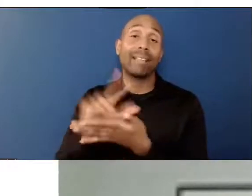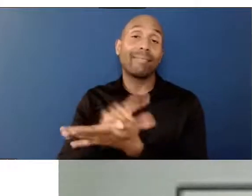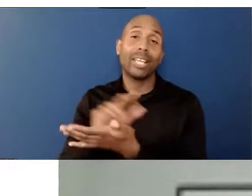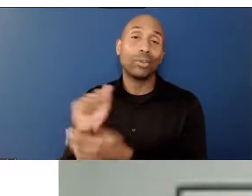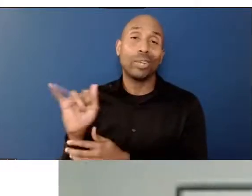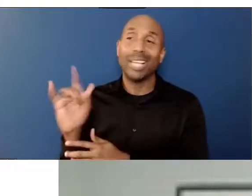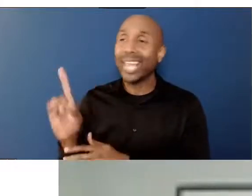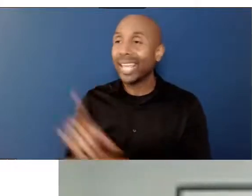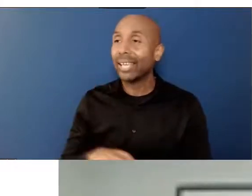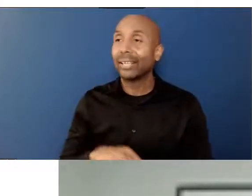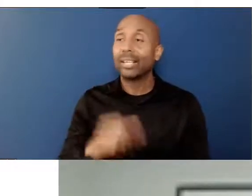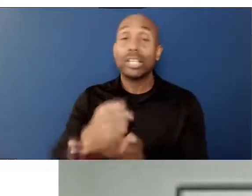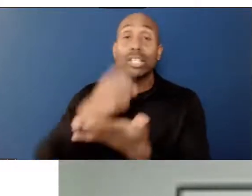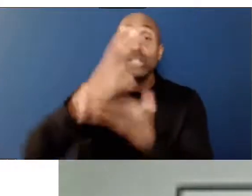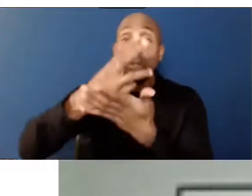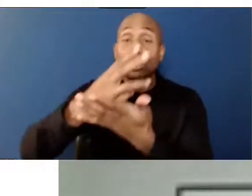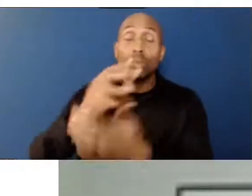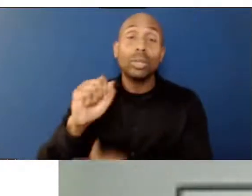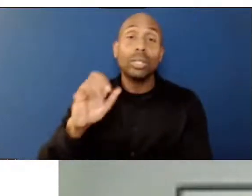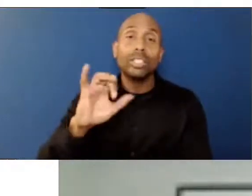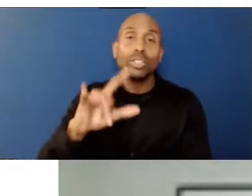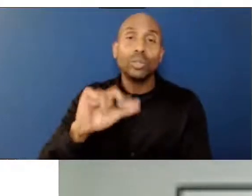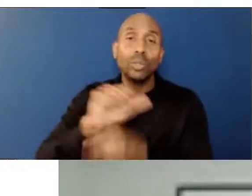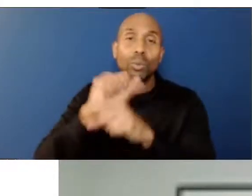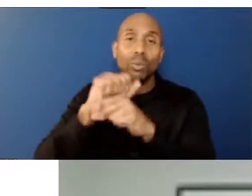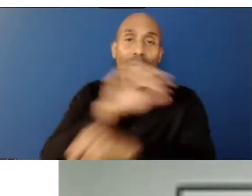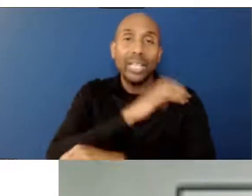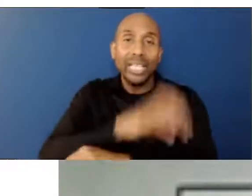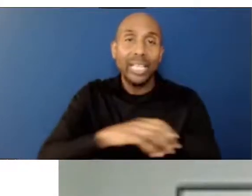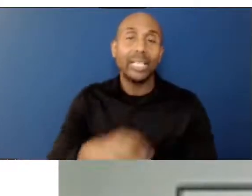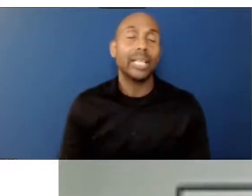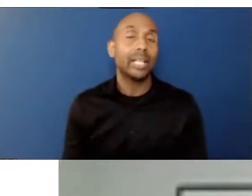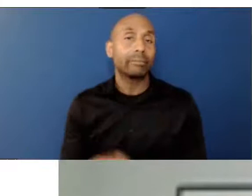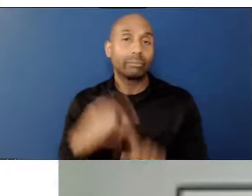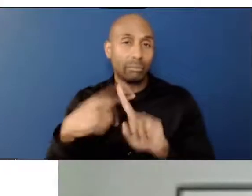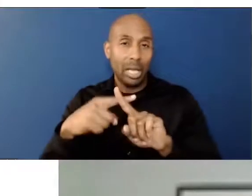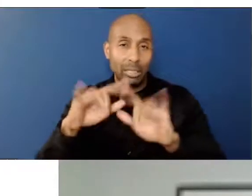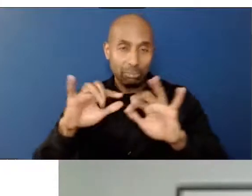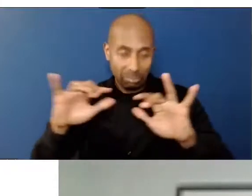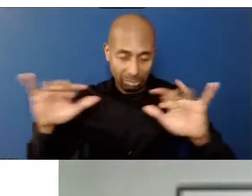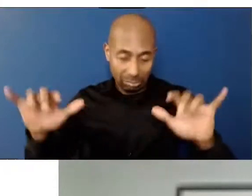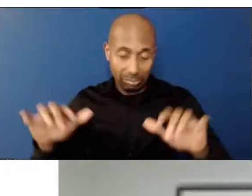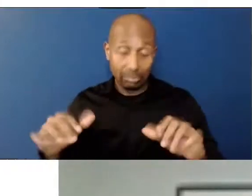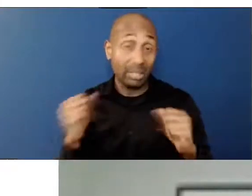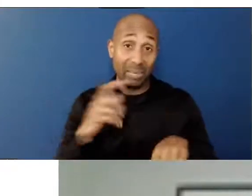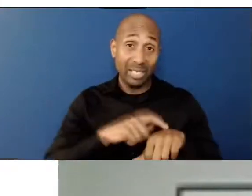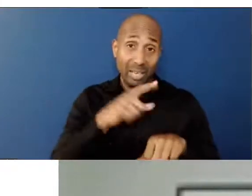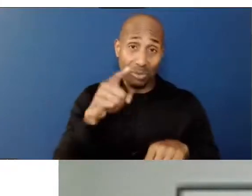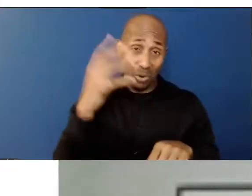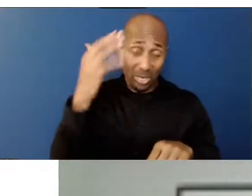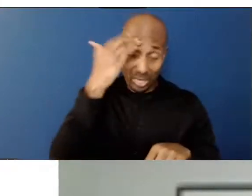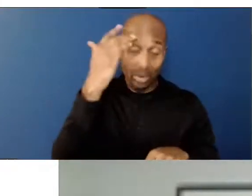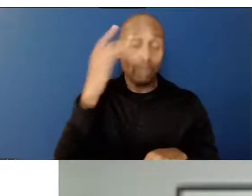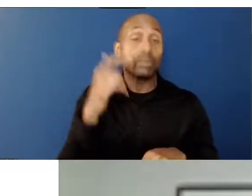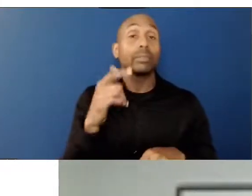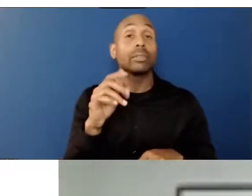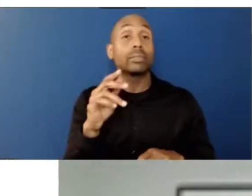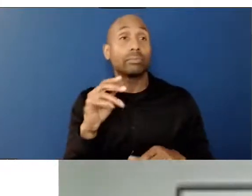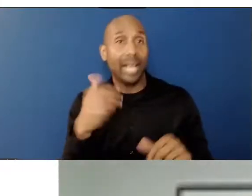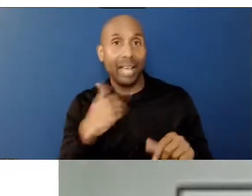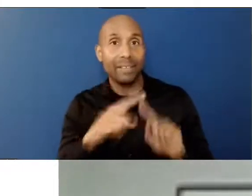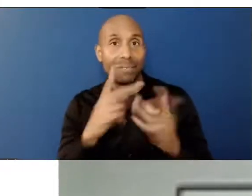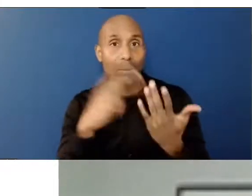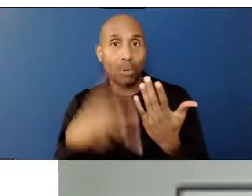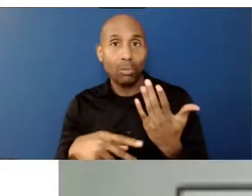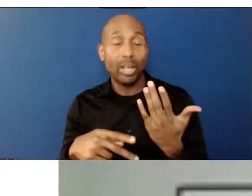social worker or a caseworker. As you know, many times I've connected folks with the programs that are available through reachAbility, which